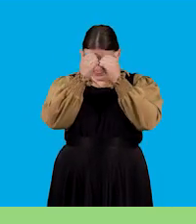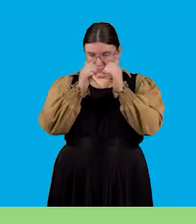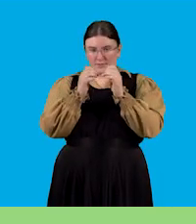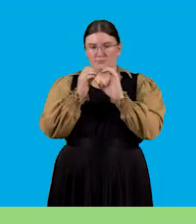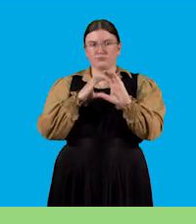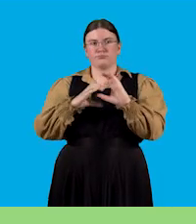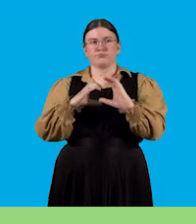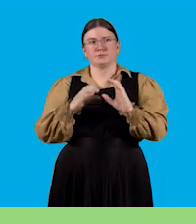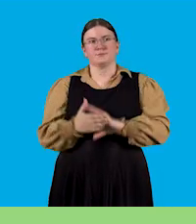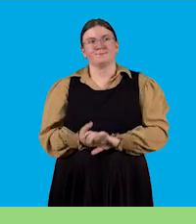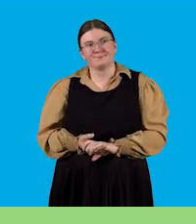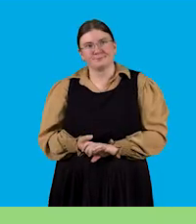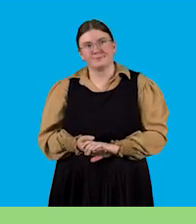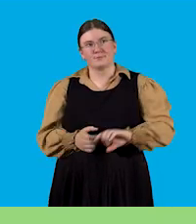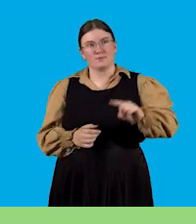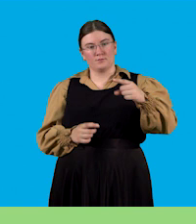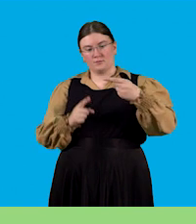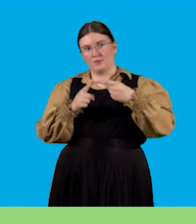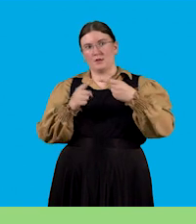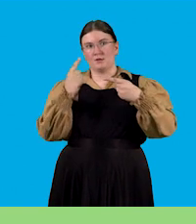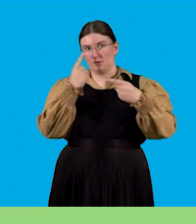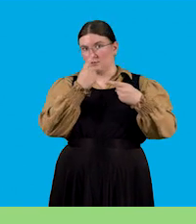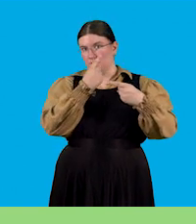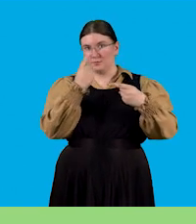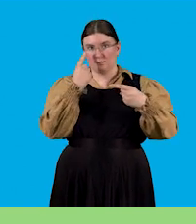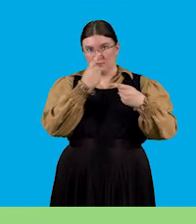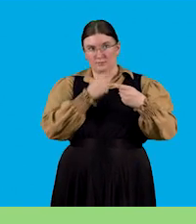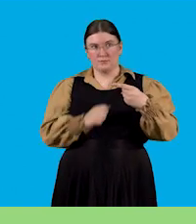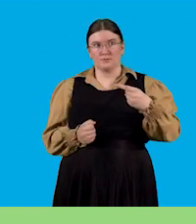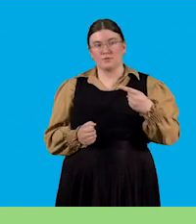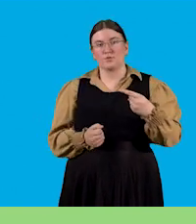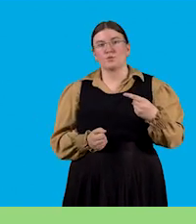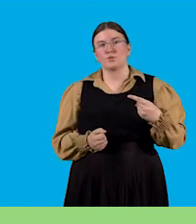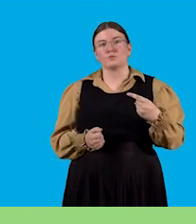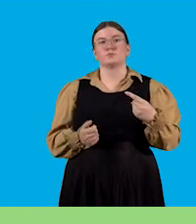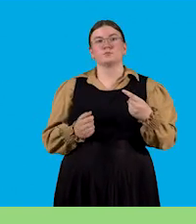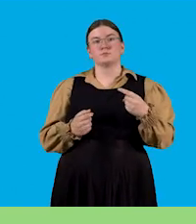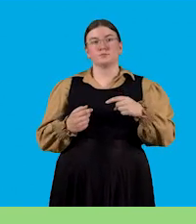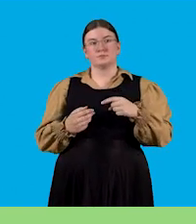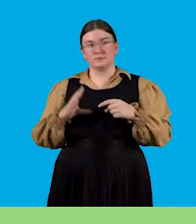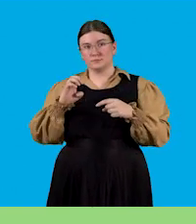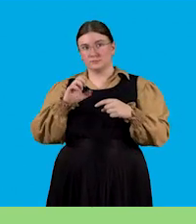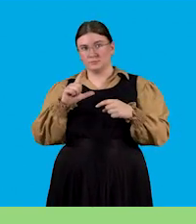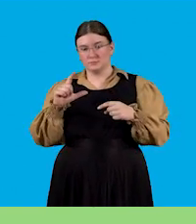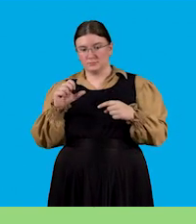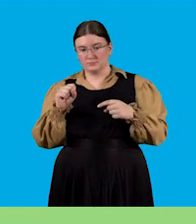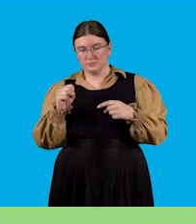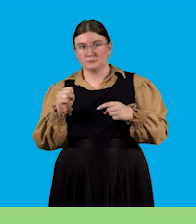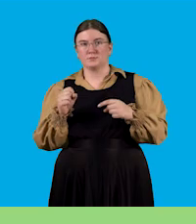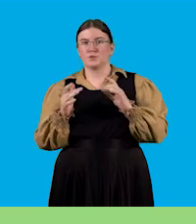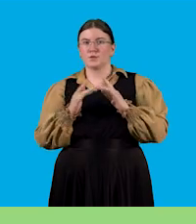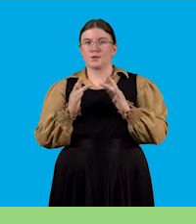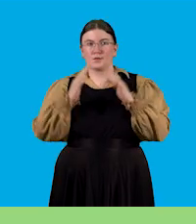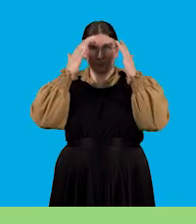So the first sense organ there we have is our eyes. The cells transmit signals to the brain along